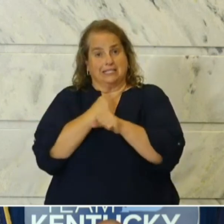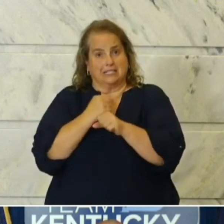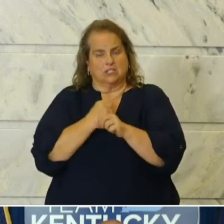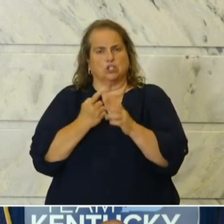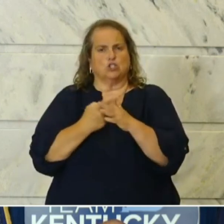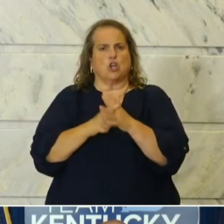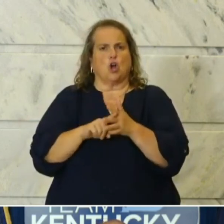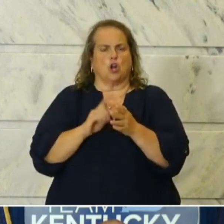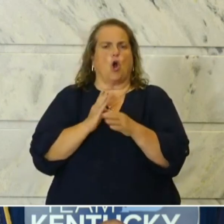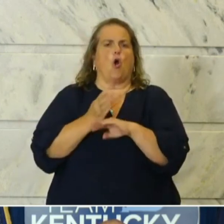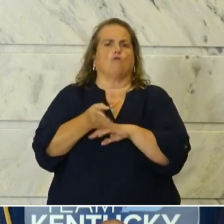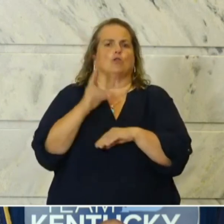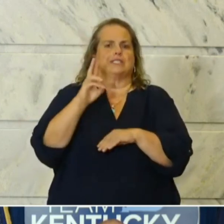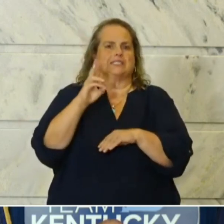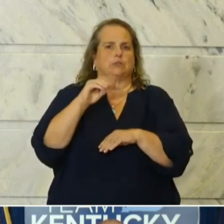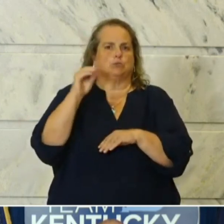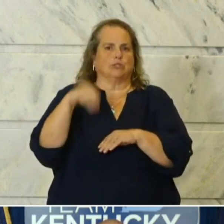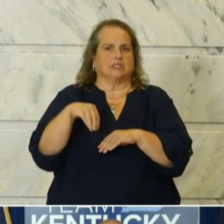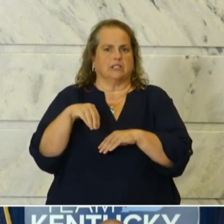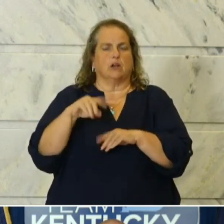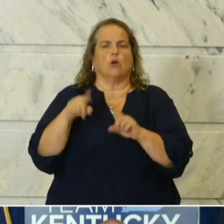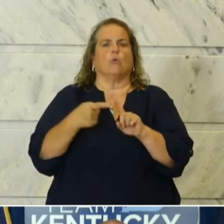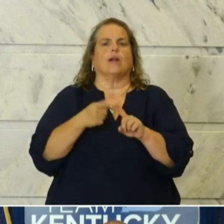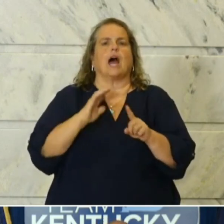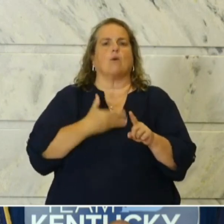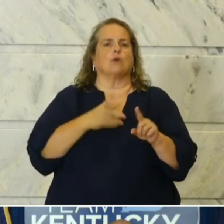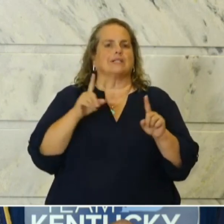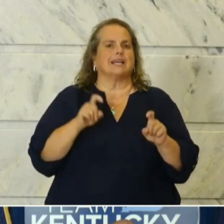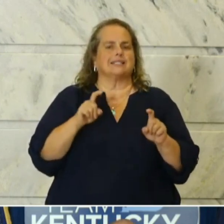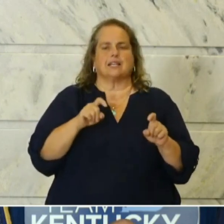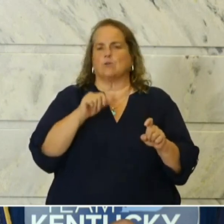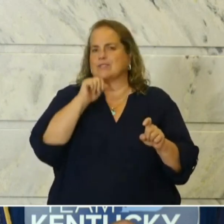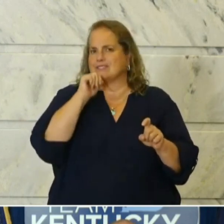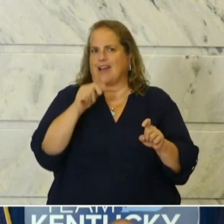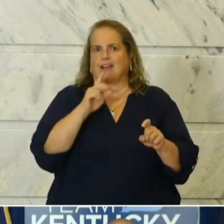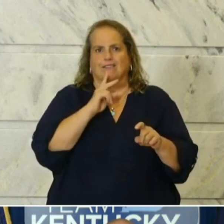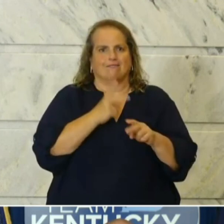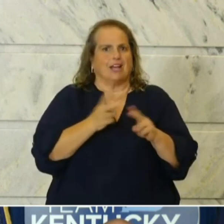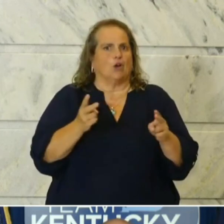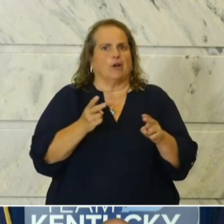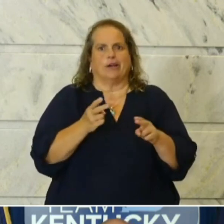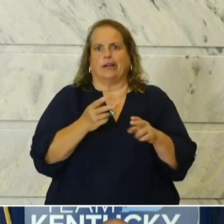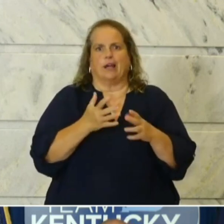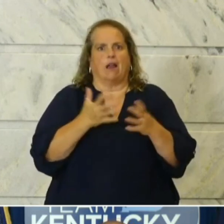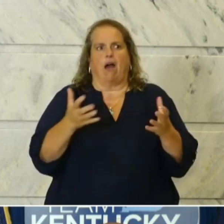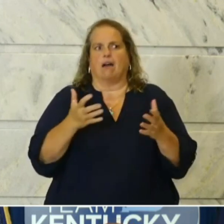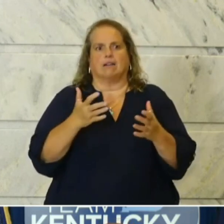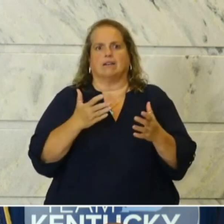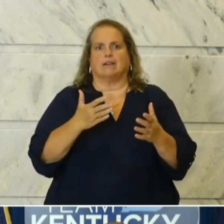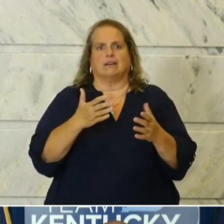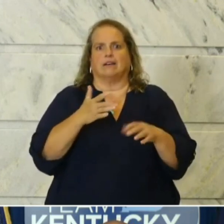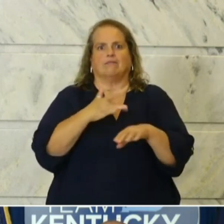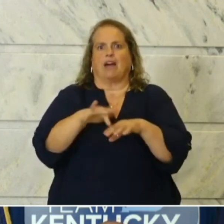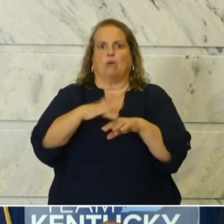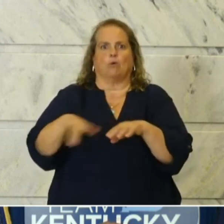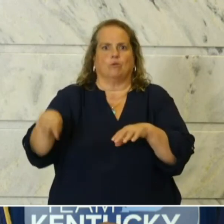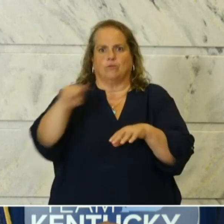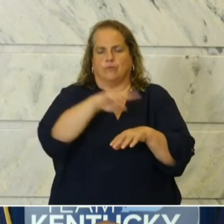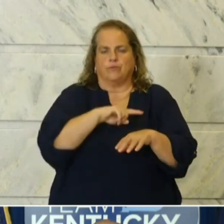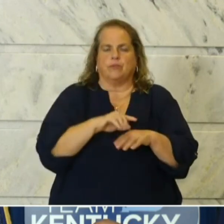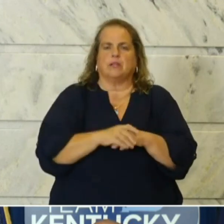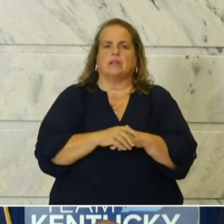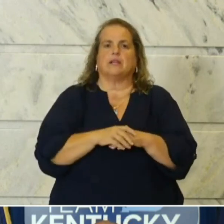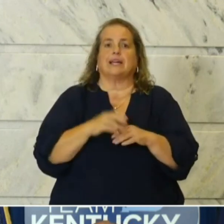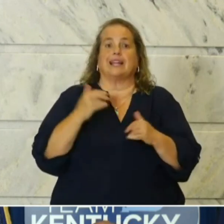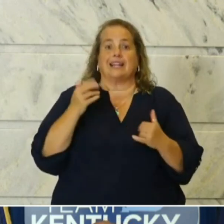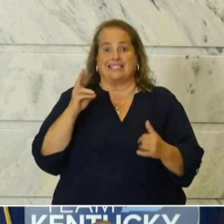So that was when our testing was not widely available. Over 6% of the people we tested who were positive died. Now testing is